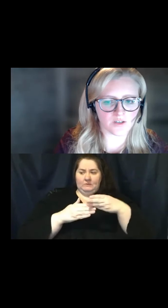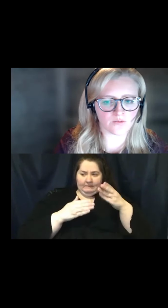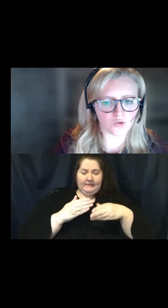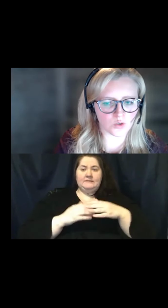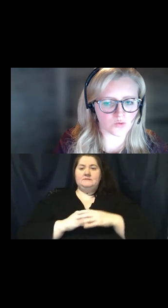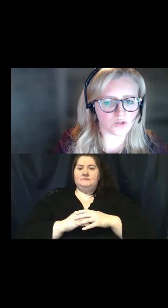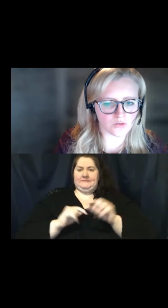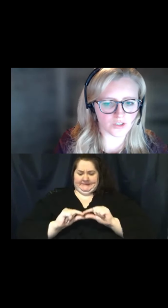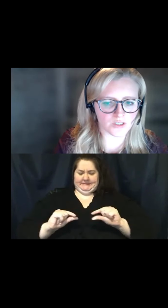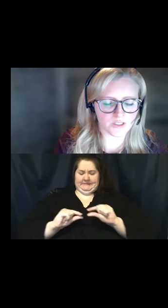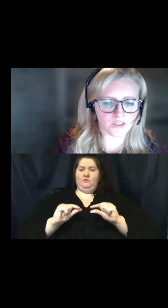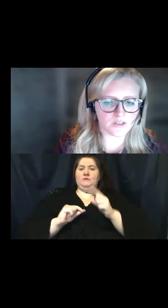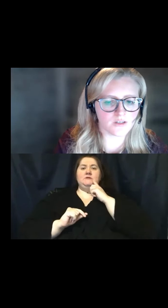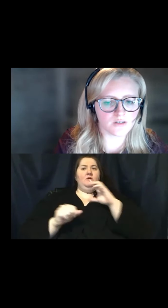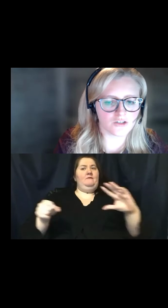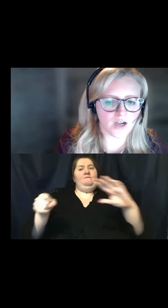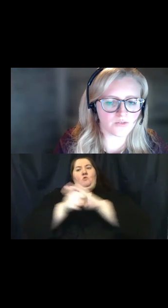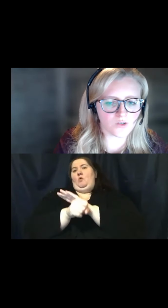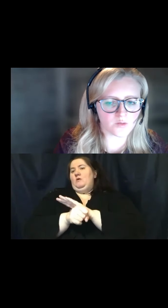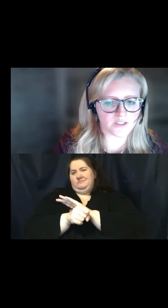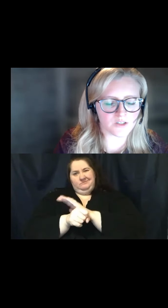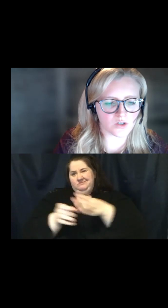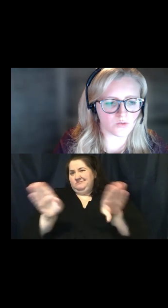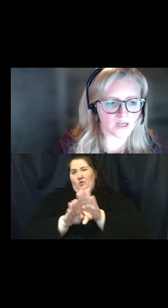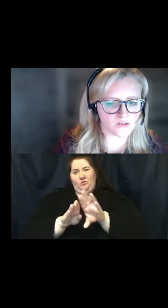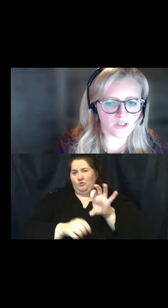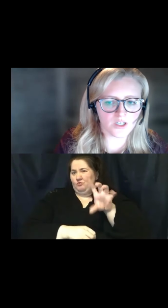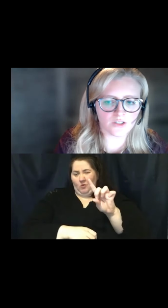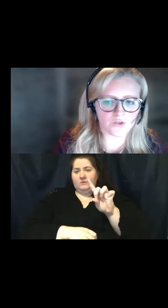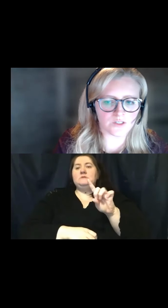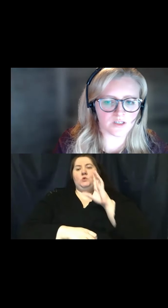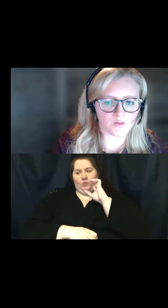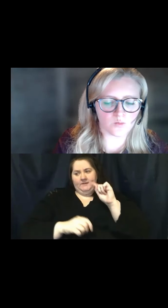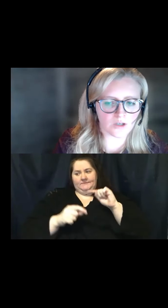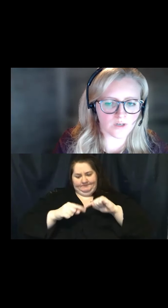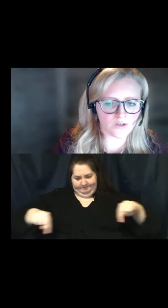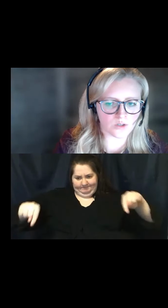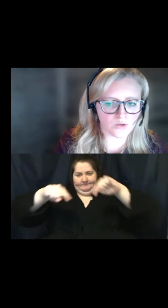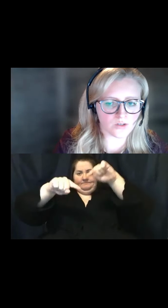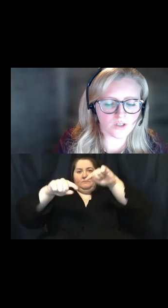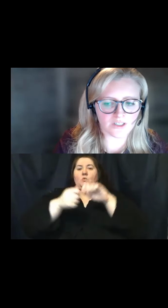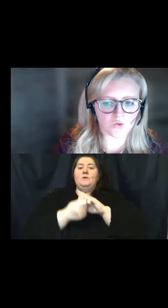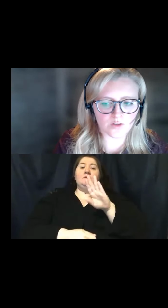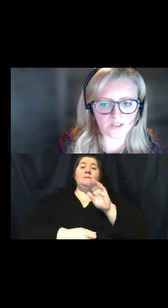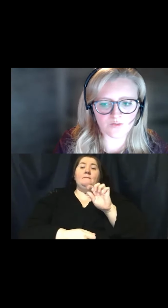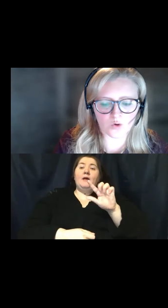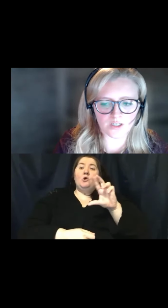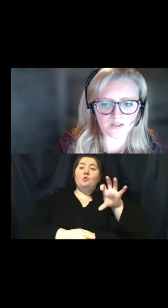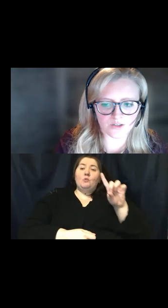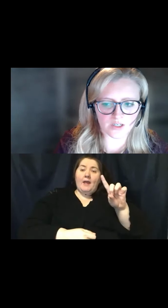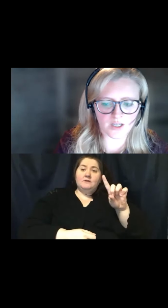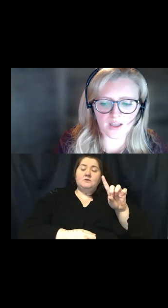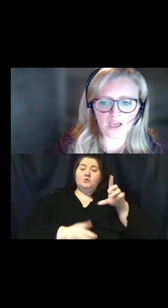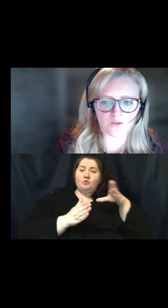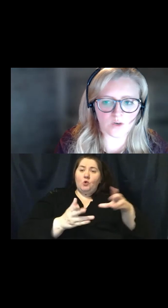to use a full road closure. Traffic will be detoured around using Bellred Road, Northeast